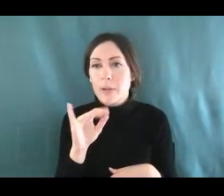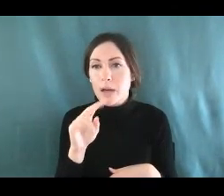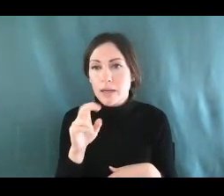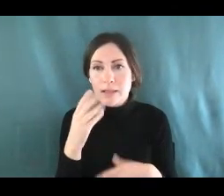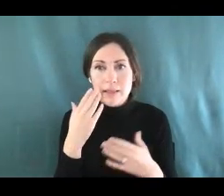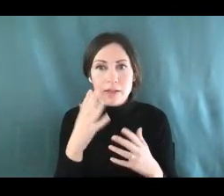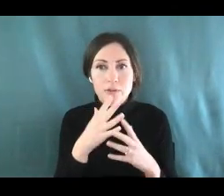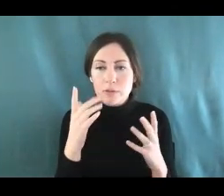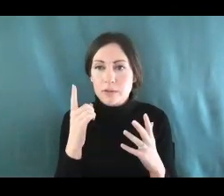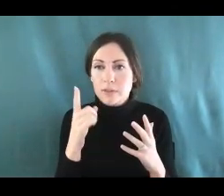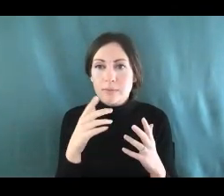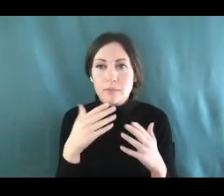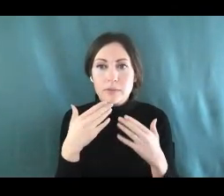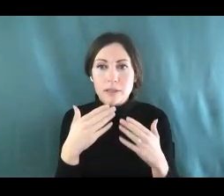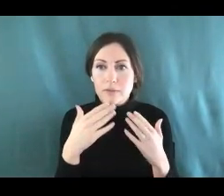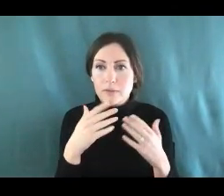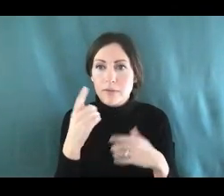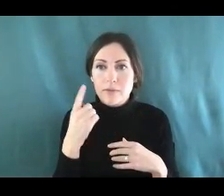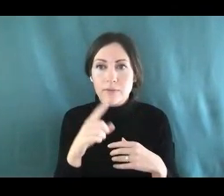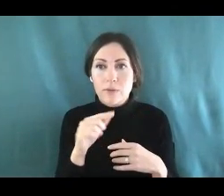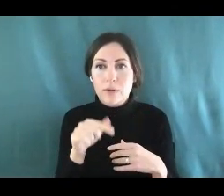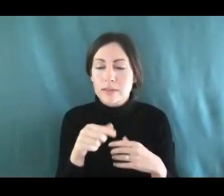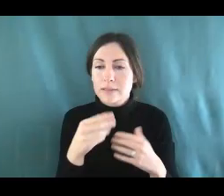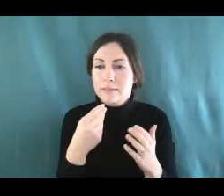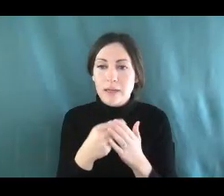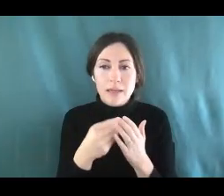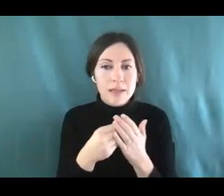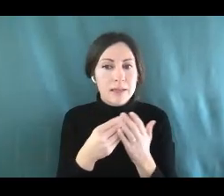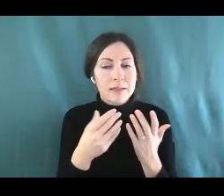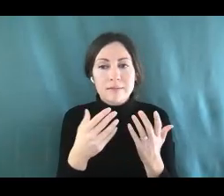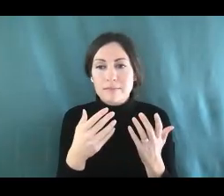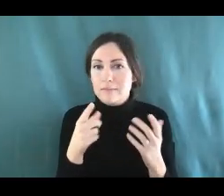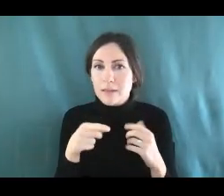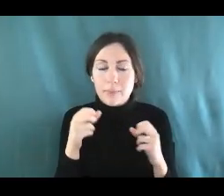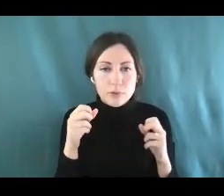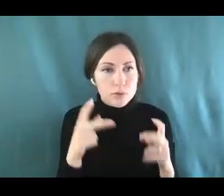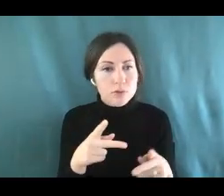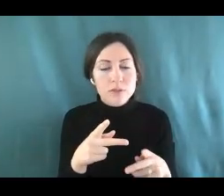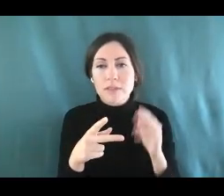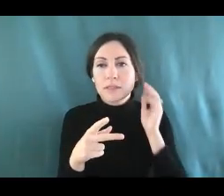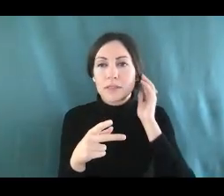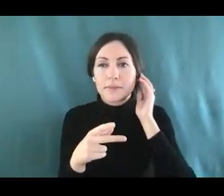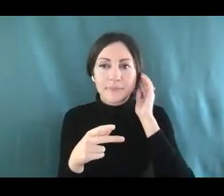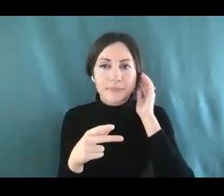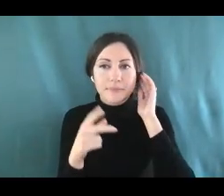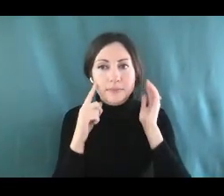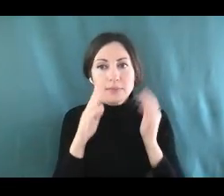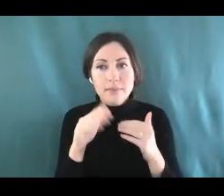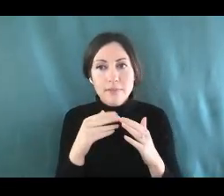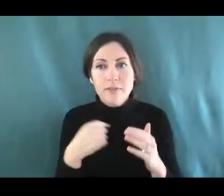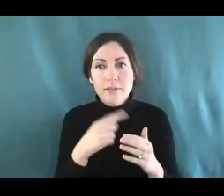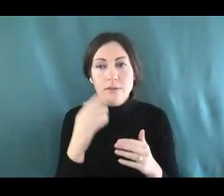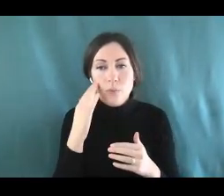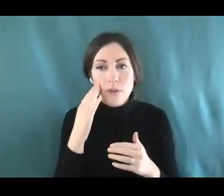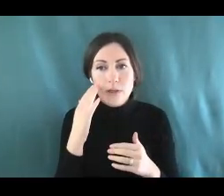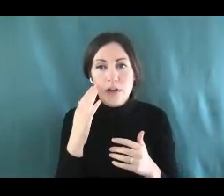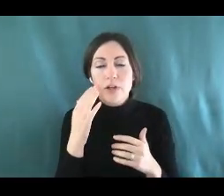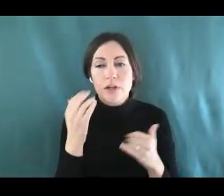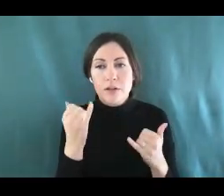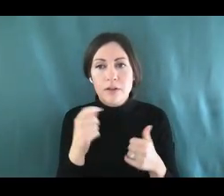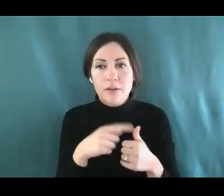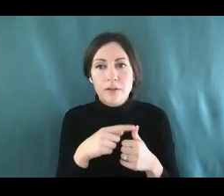grateful for this funding and this opportunity. I think that all of us have been aware of, number one,